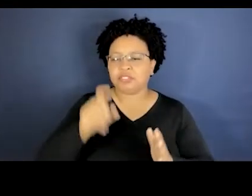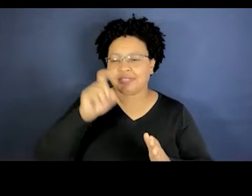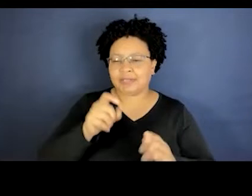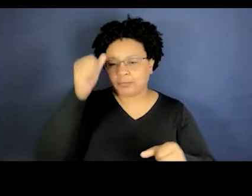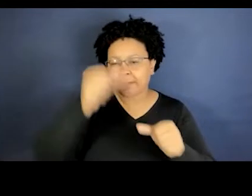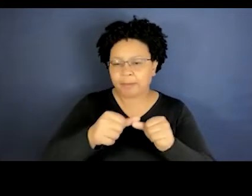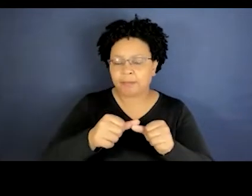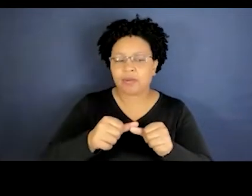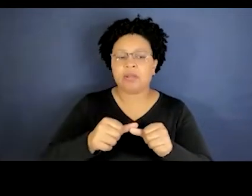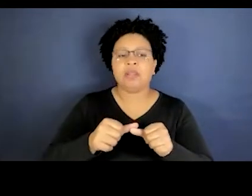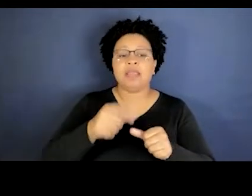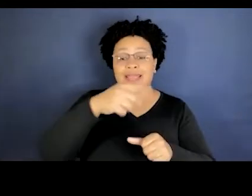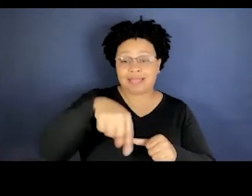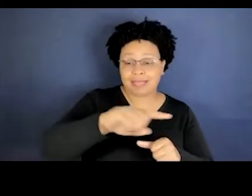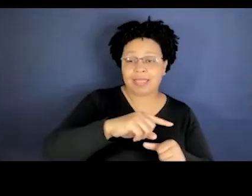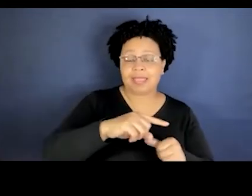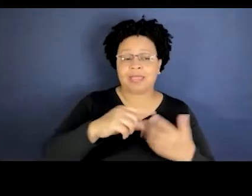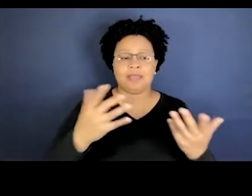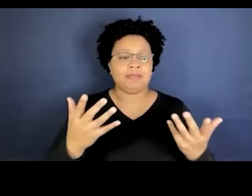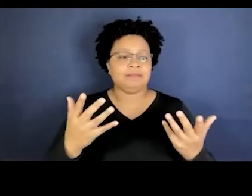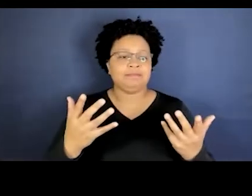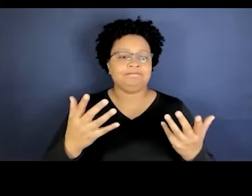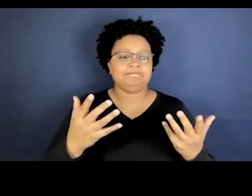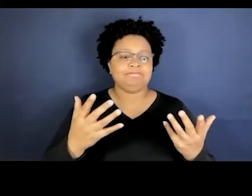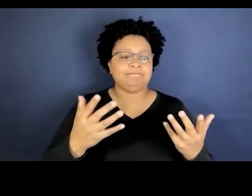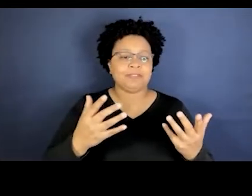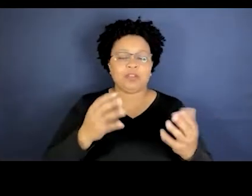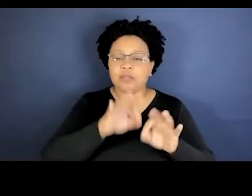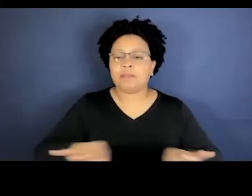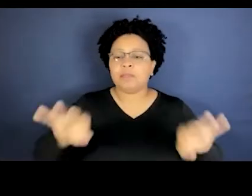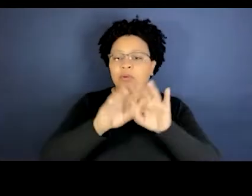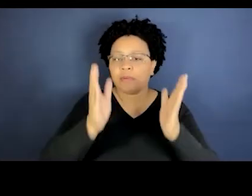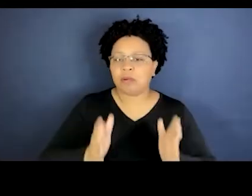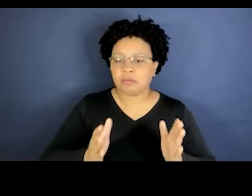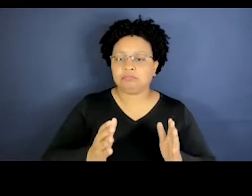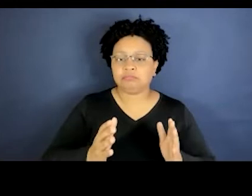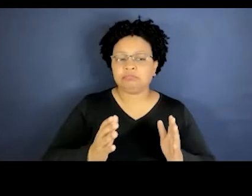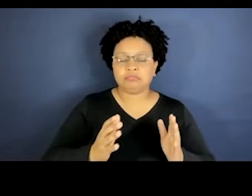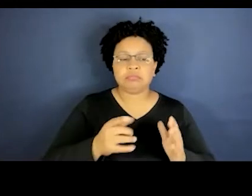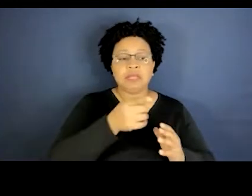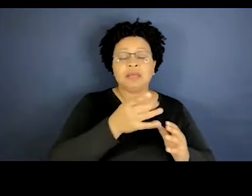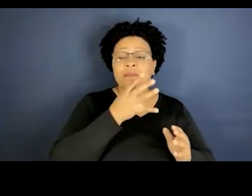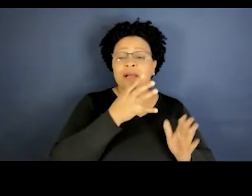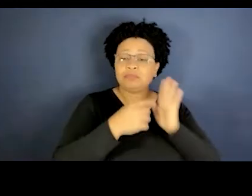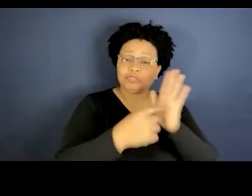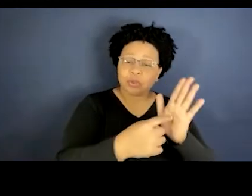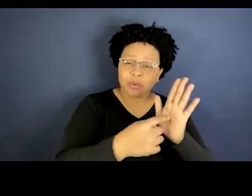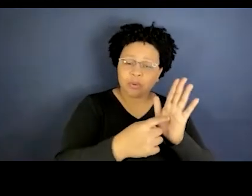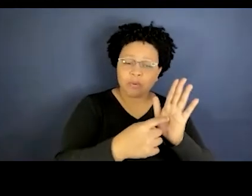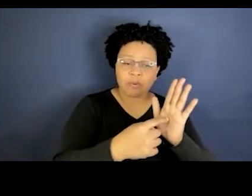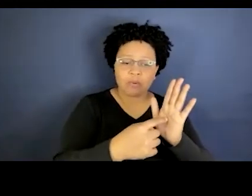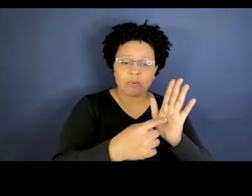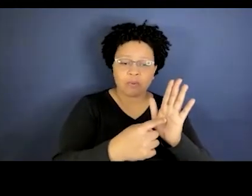right? Is that they are, and her showing this puzzle piece, realizing that, to me, and she